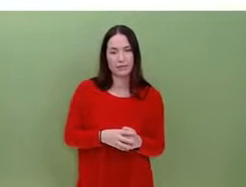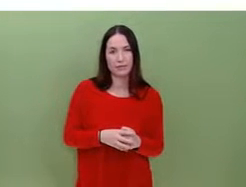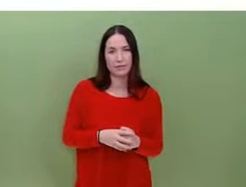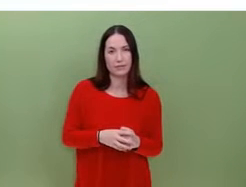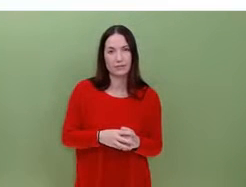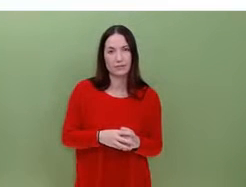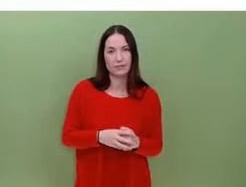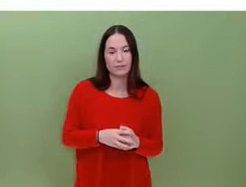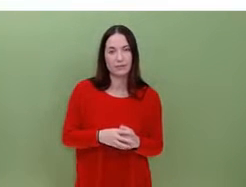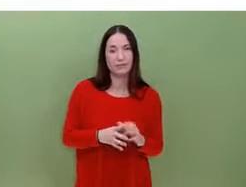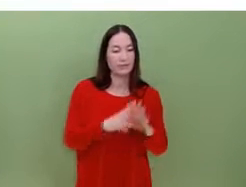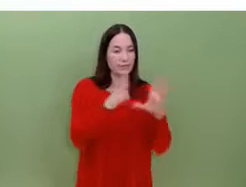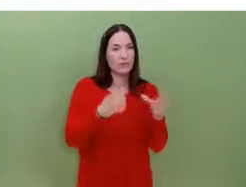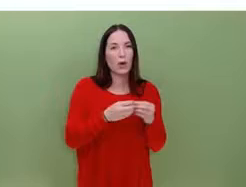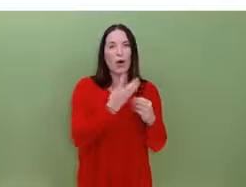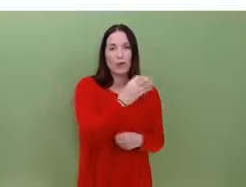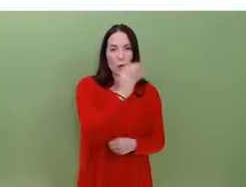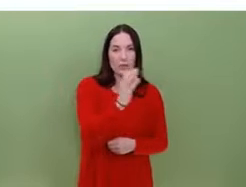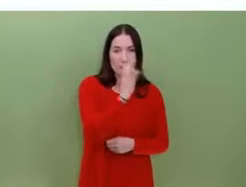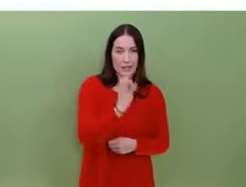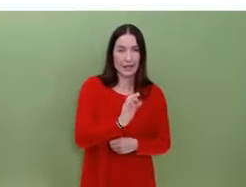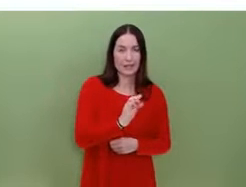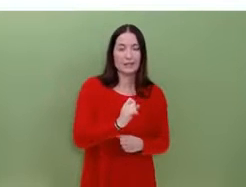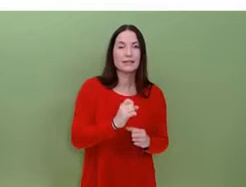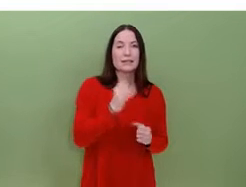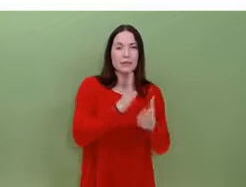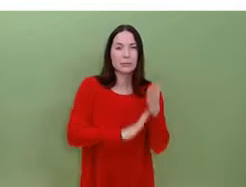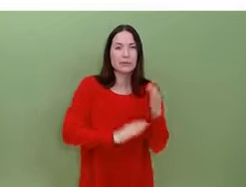40% experienced deterioration, whereas only 22%